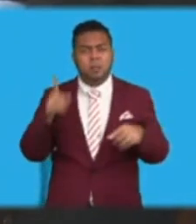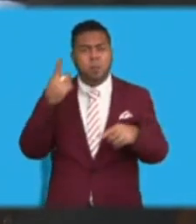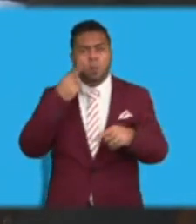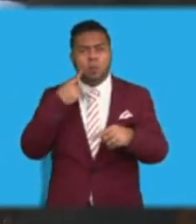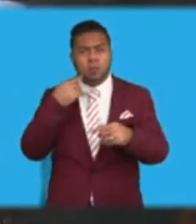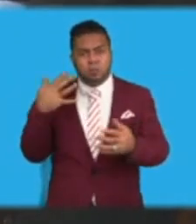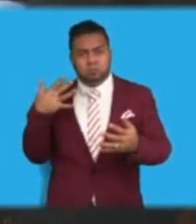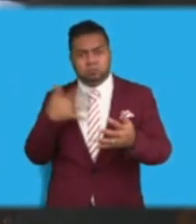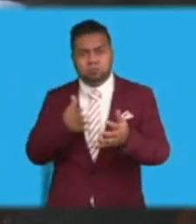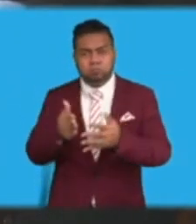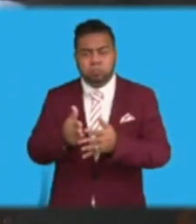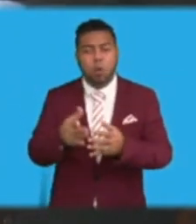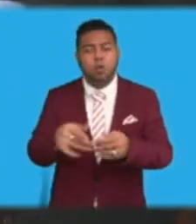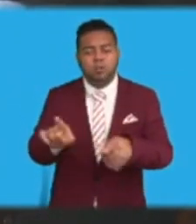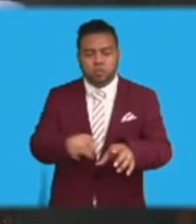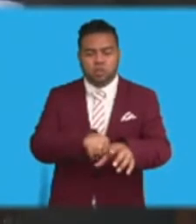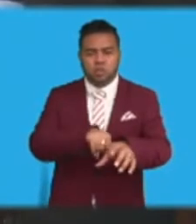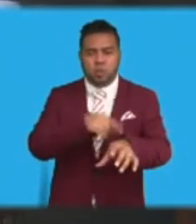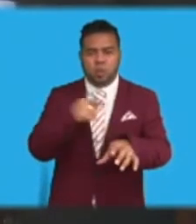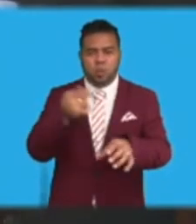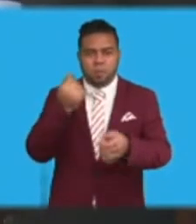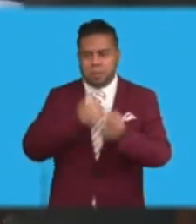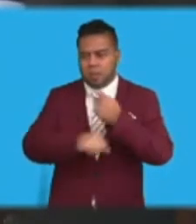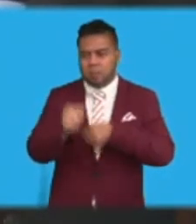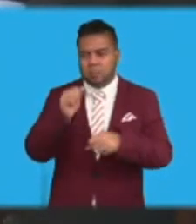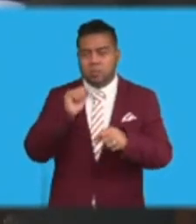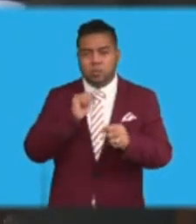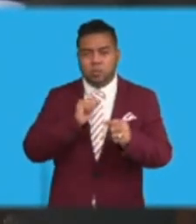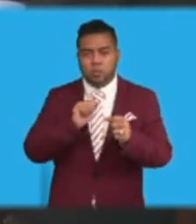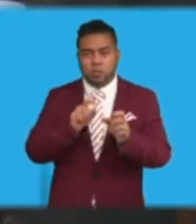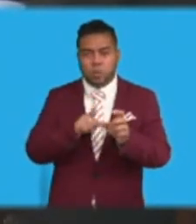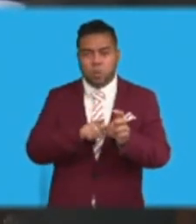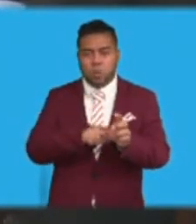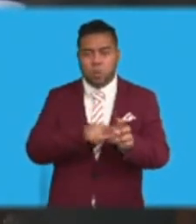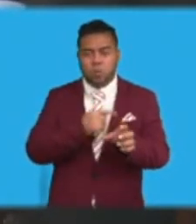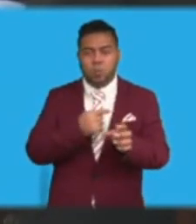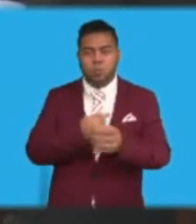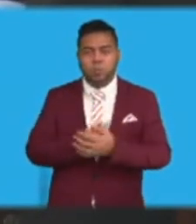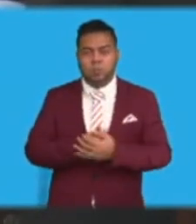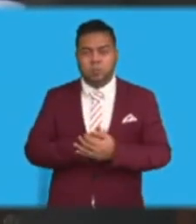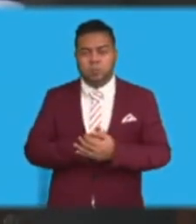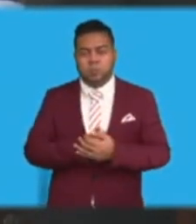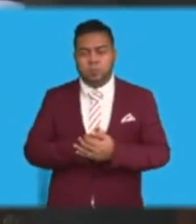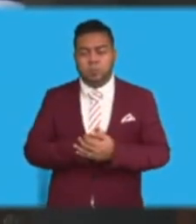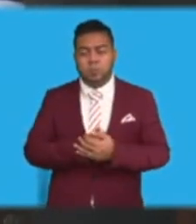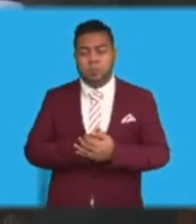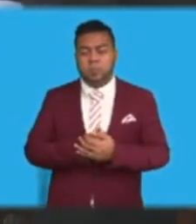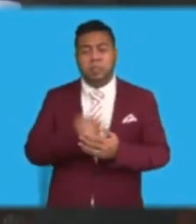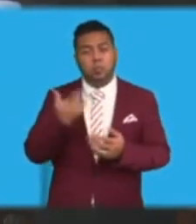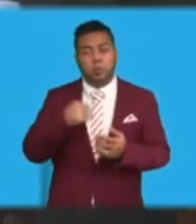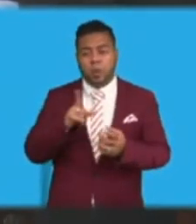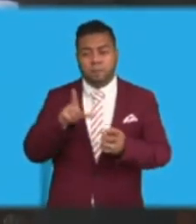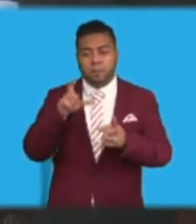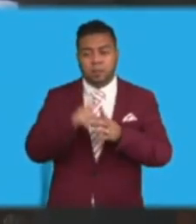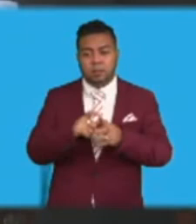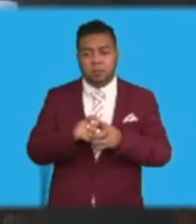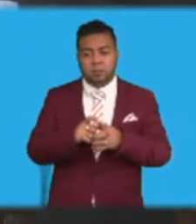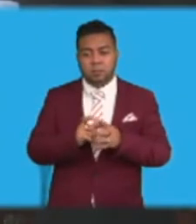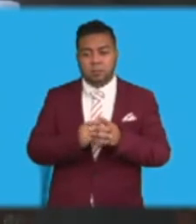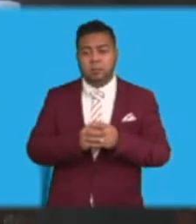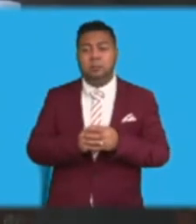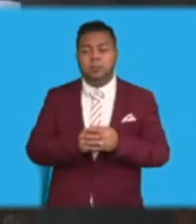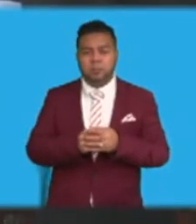directs, or slows down the flow, often creating a reservoir. And it's important, even though we did not have dam failure in Fiji, but